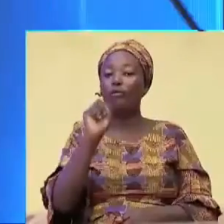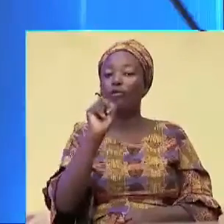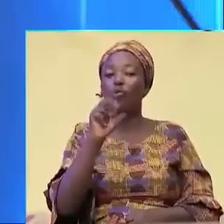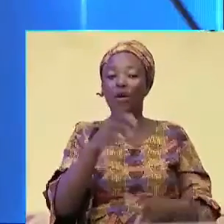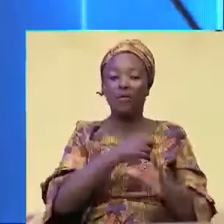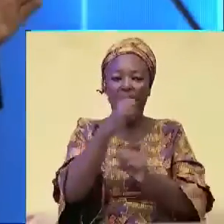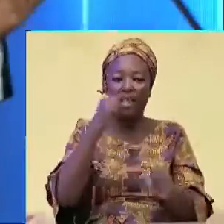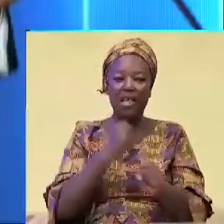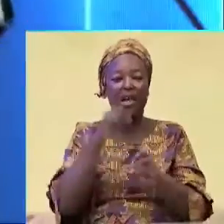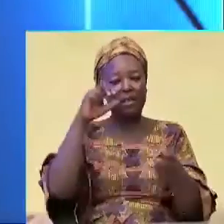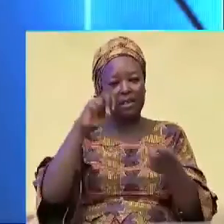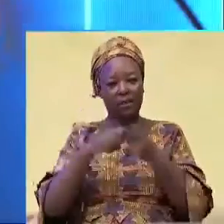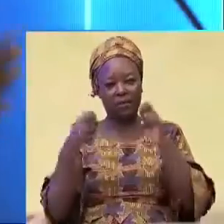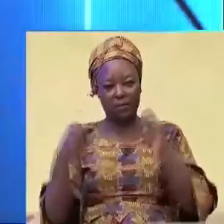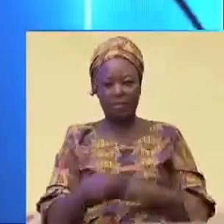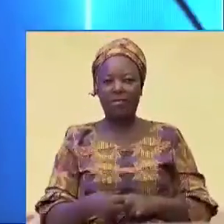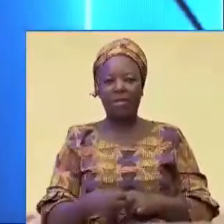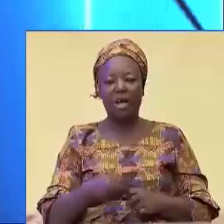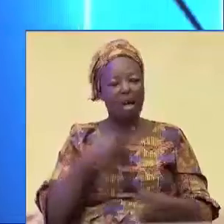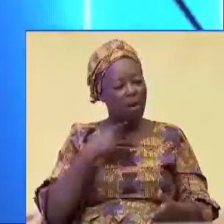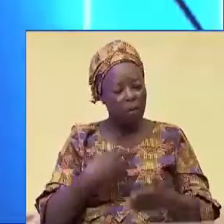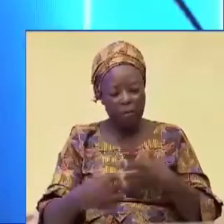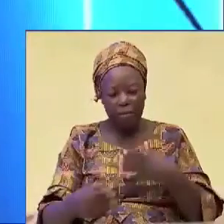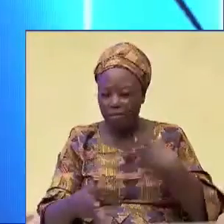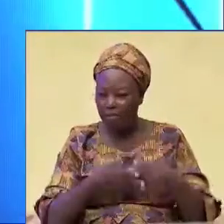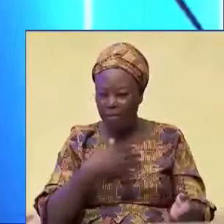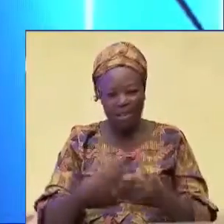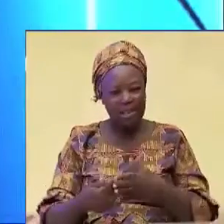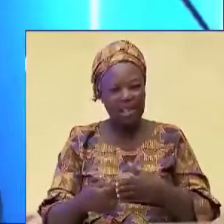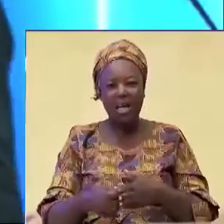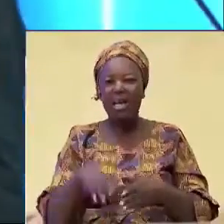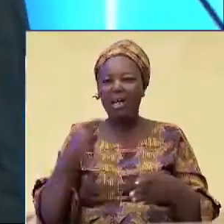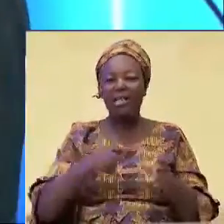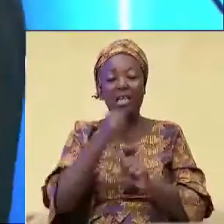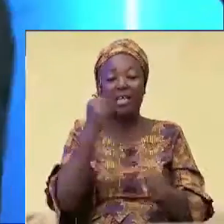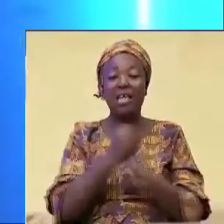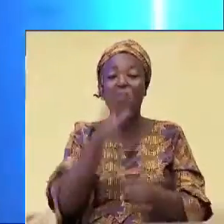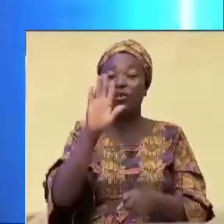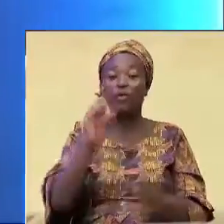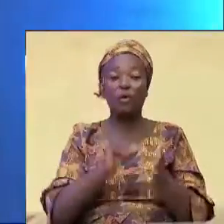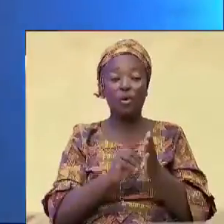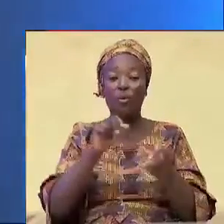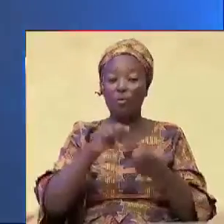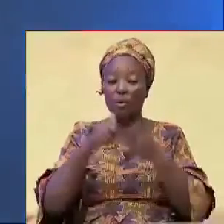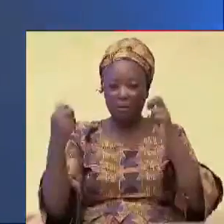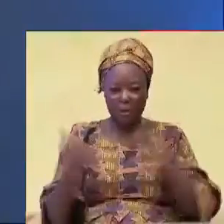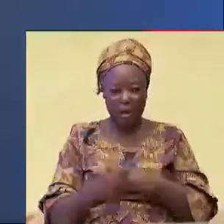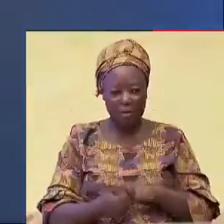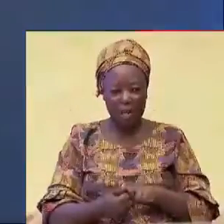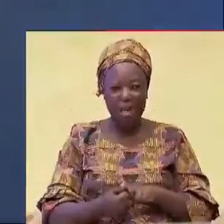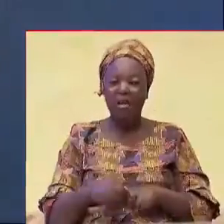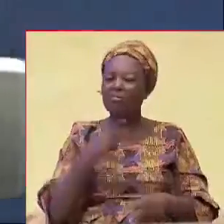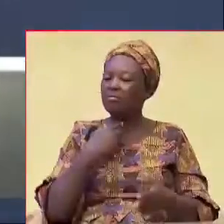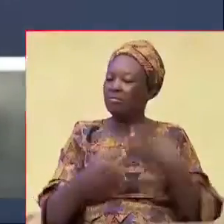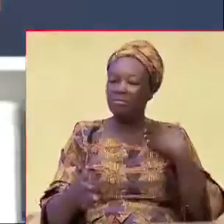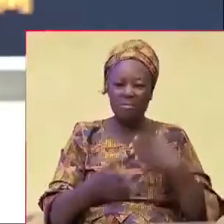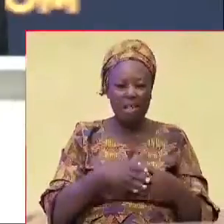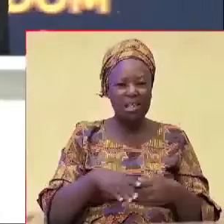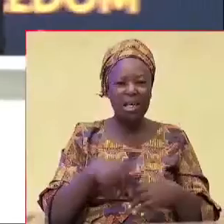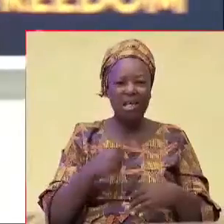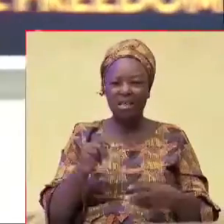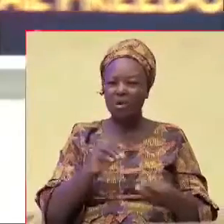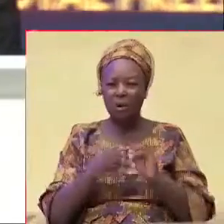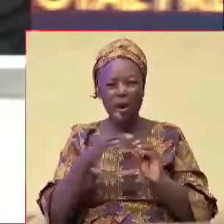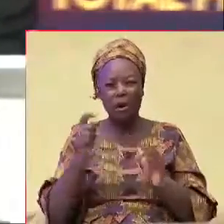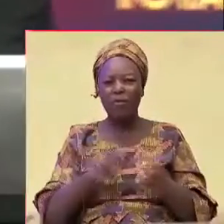12 years problem. Whatever the number of years your problem upstage, whatever